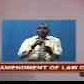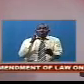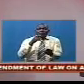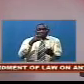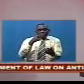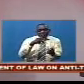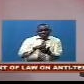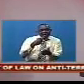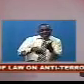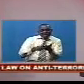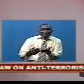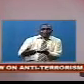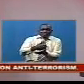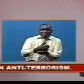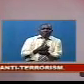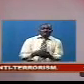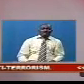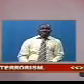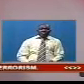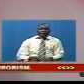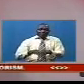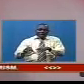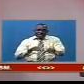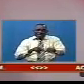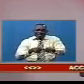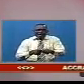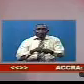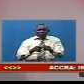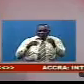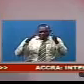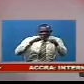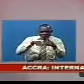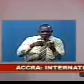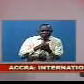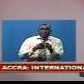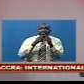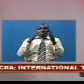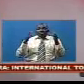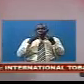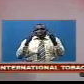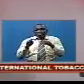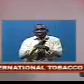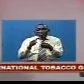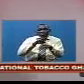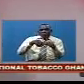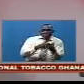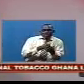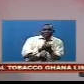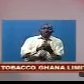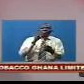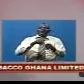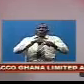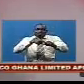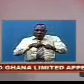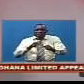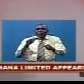revenue to the state from defaulting taxpayers. The action is to bring to the attention of the general public and the business community the beginning